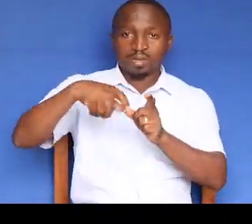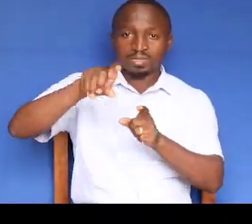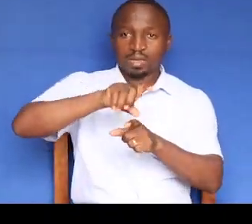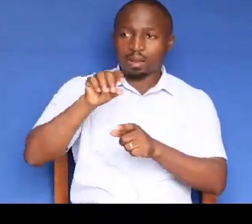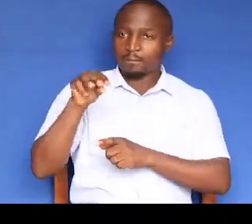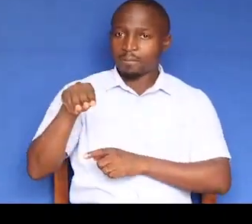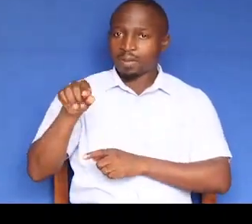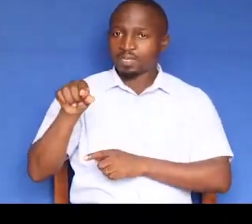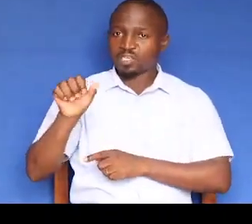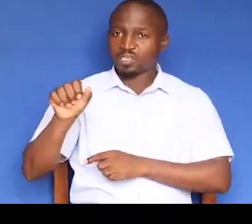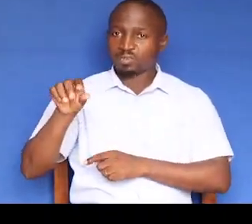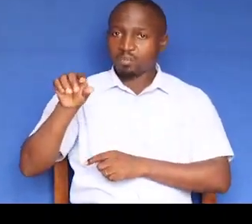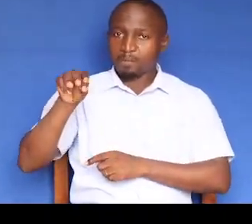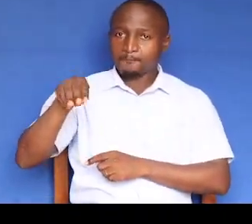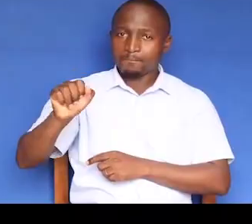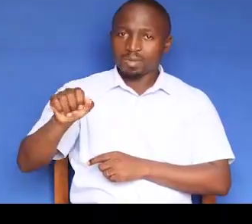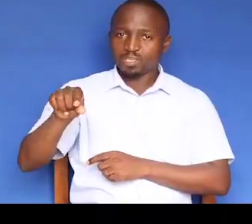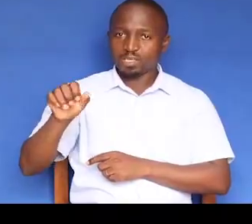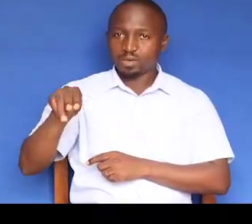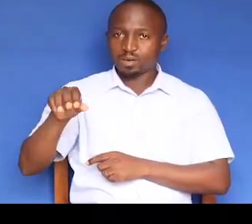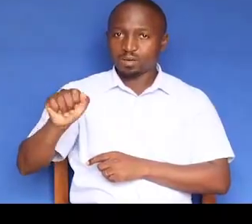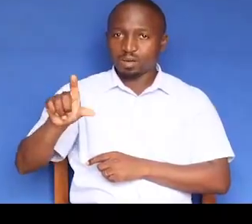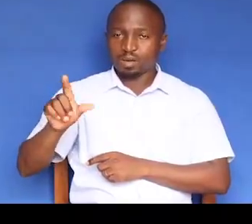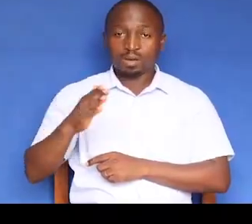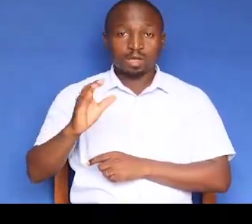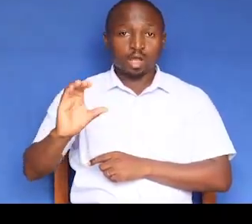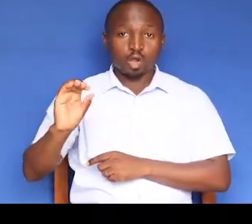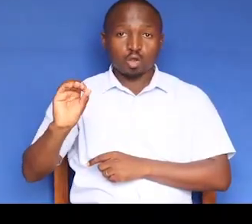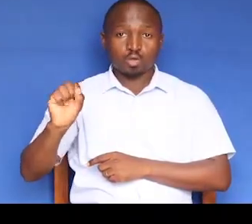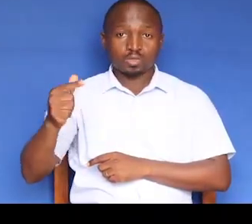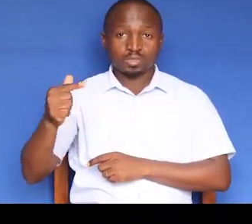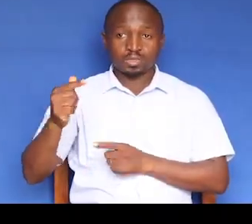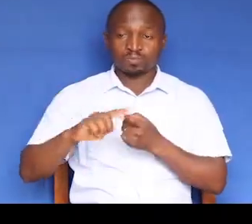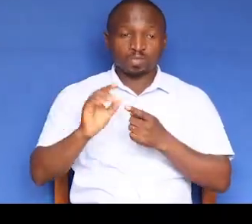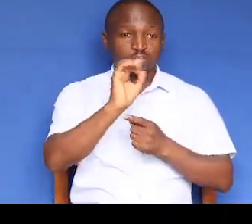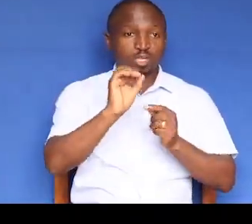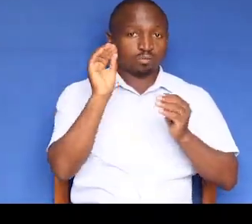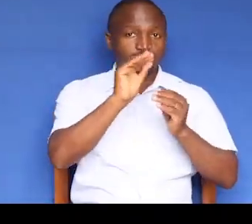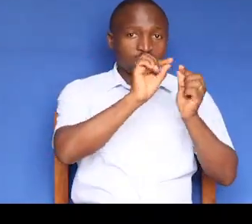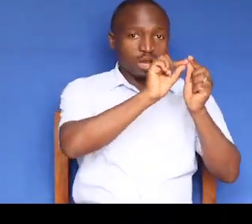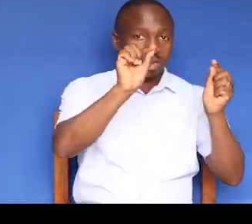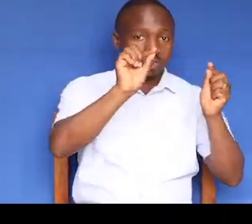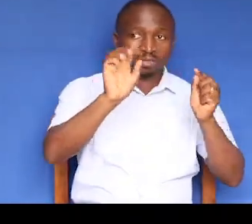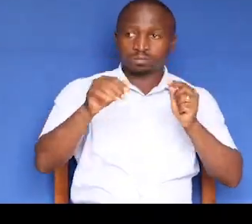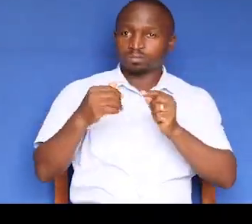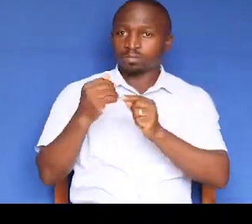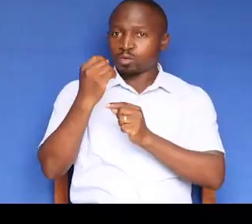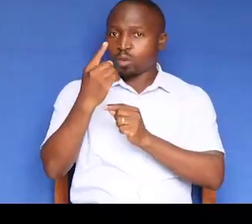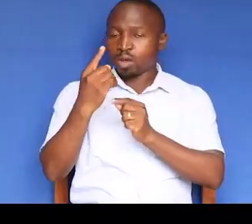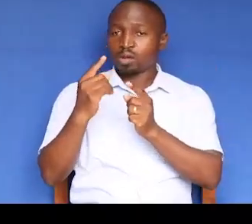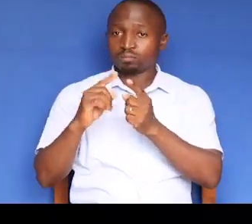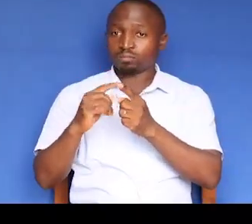here. At 0 to put dash here, dash, and not 30. At 2 we say is